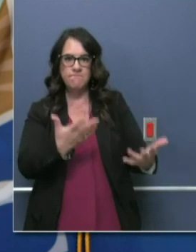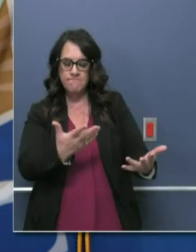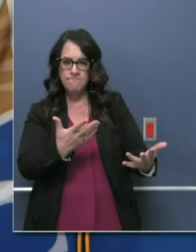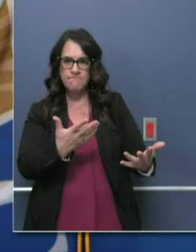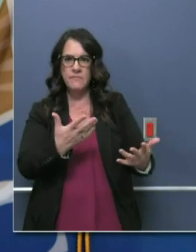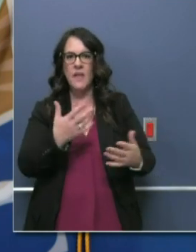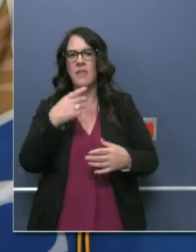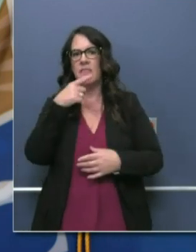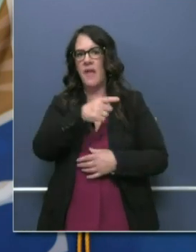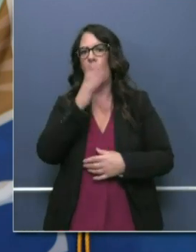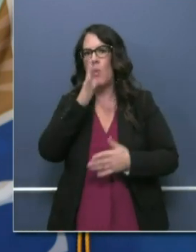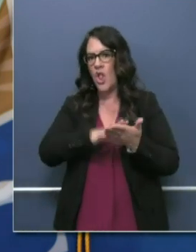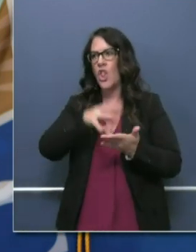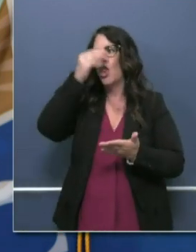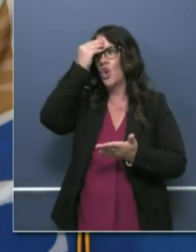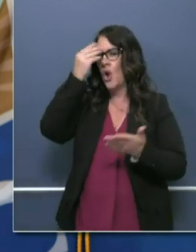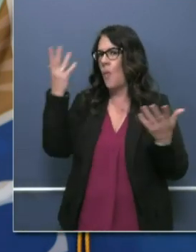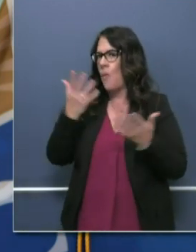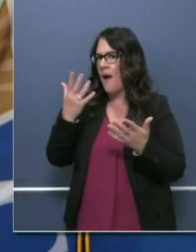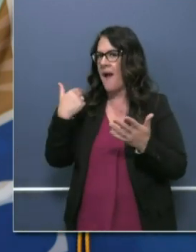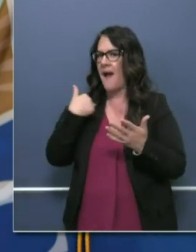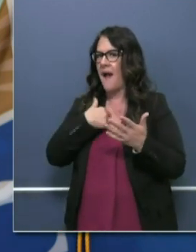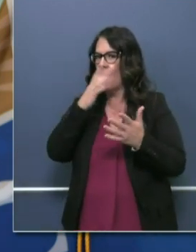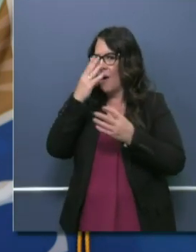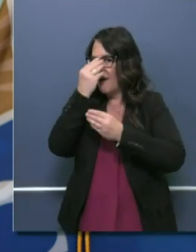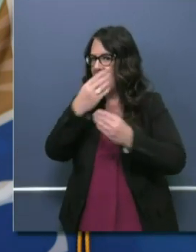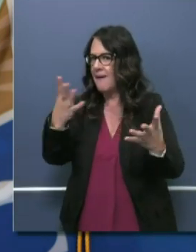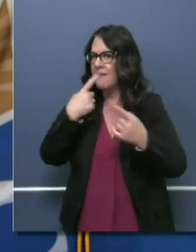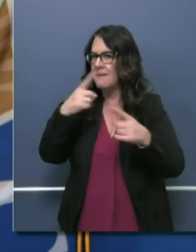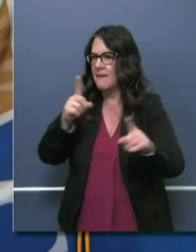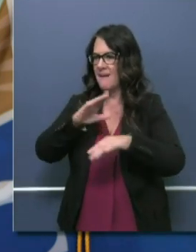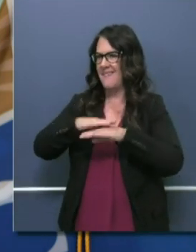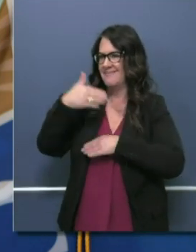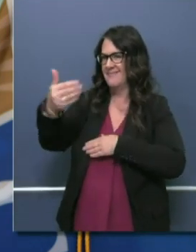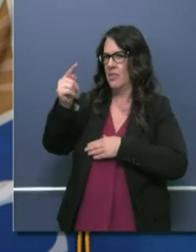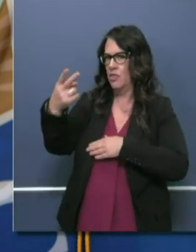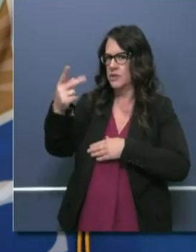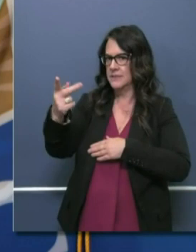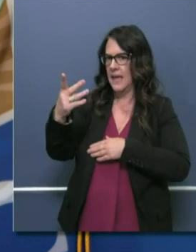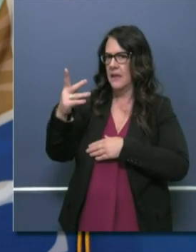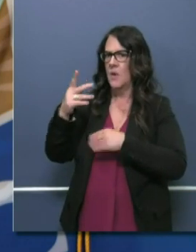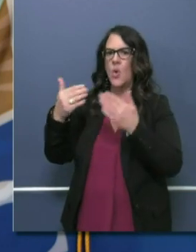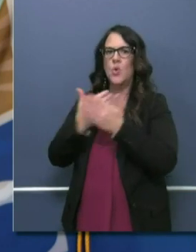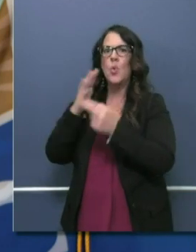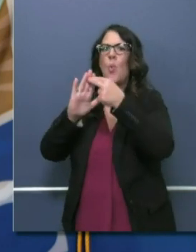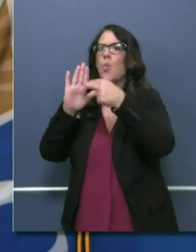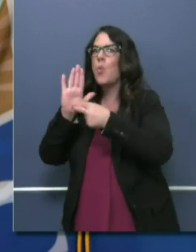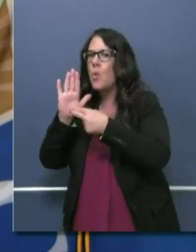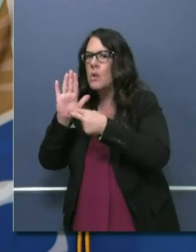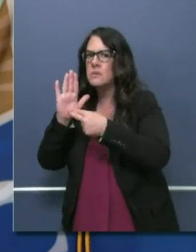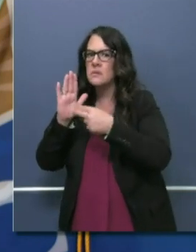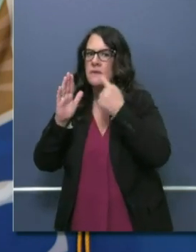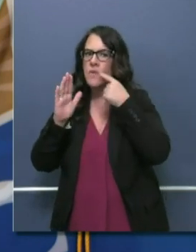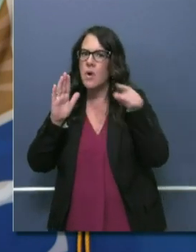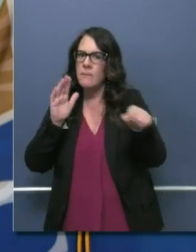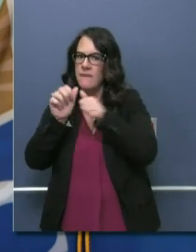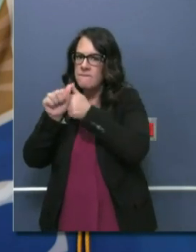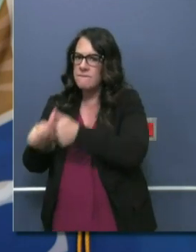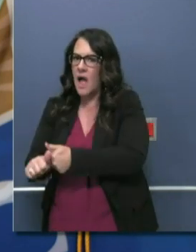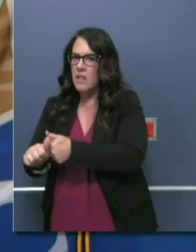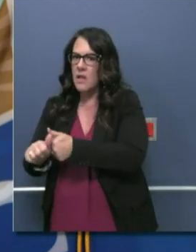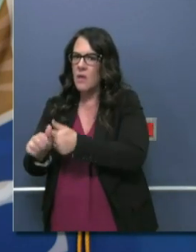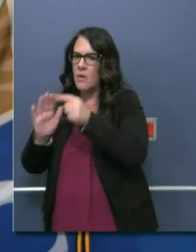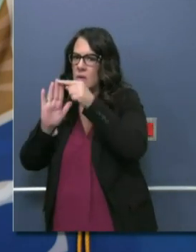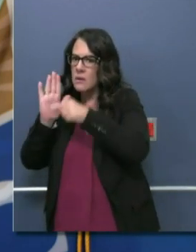read the new guidelines, as early as long as those guidelines are adopted as Friday, meaning you got to have